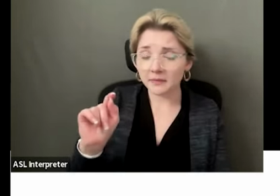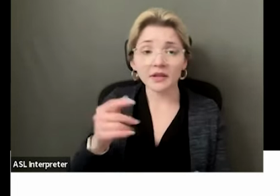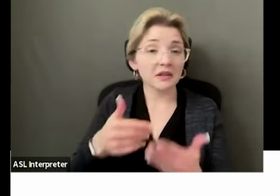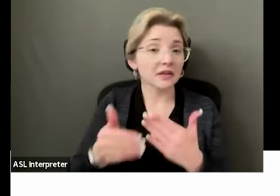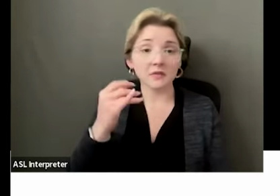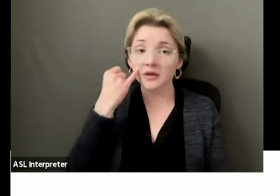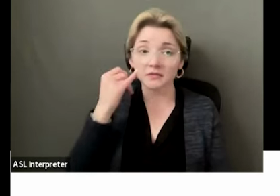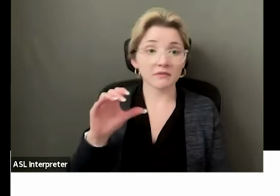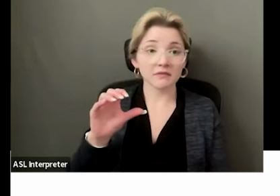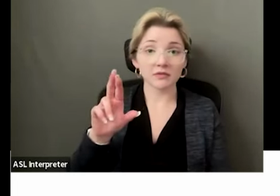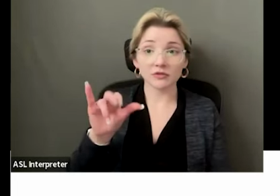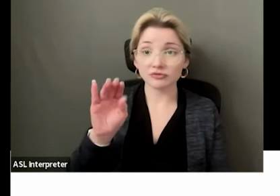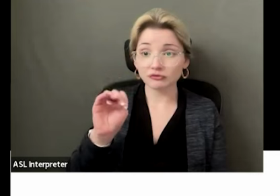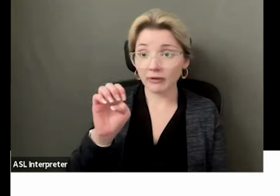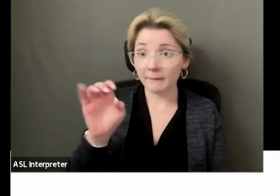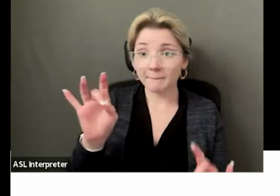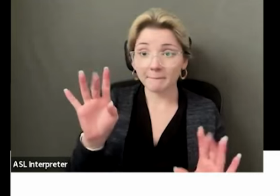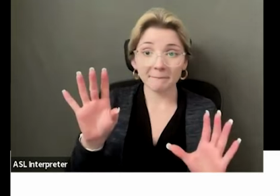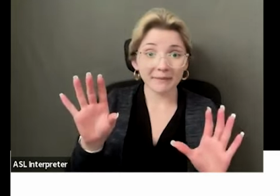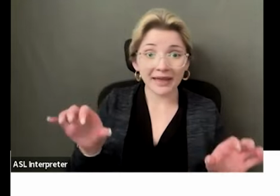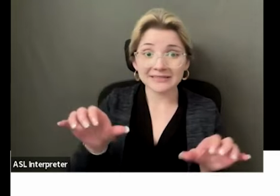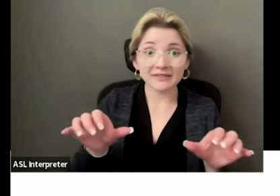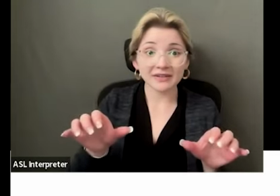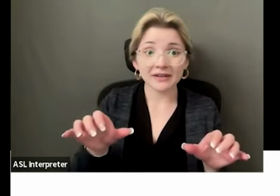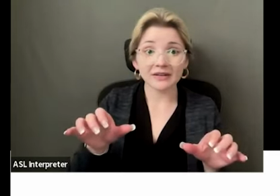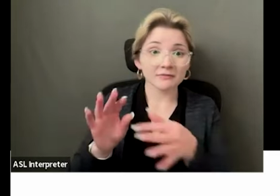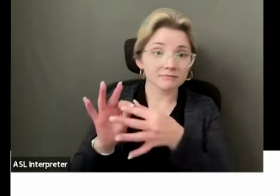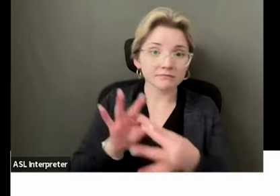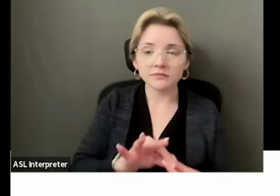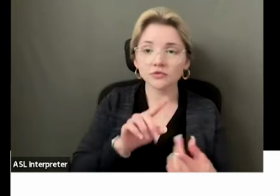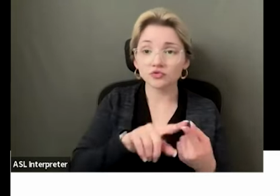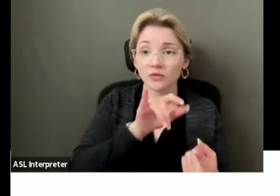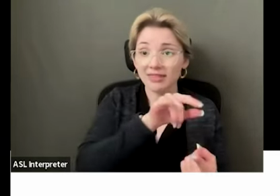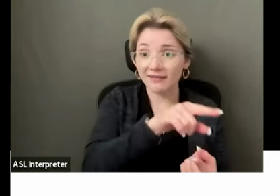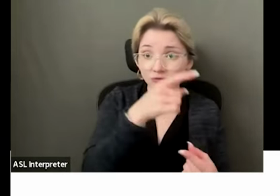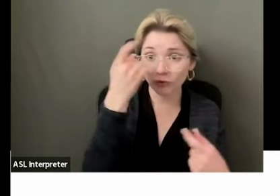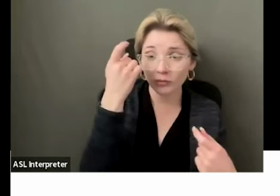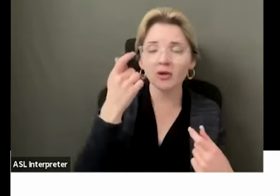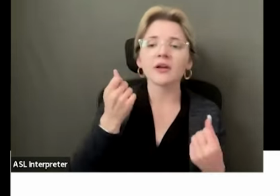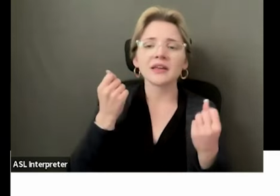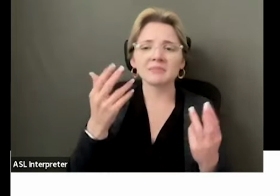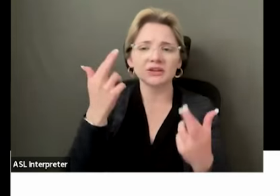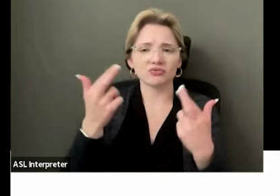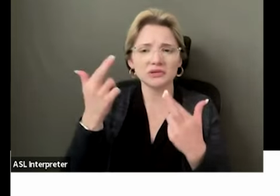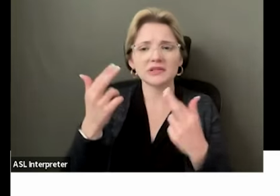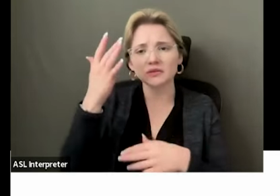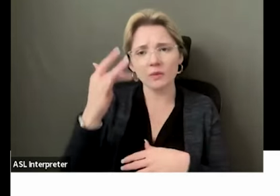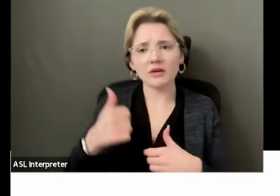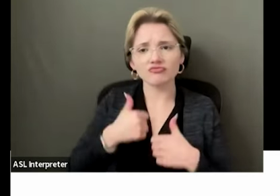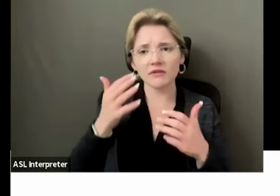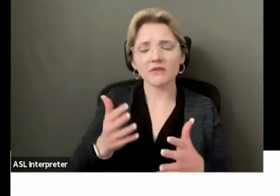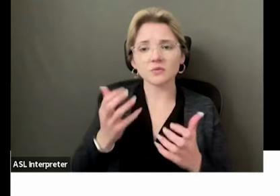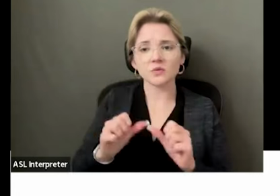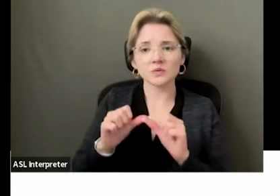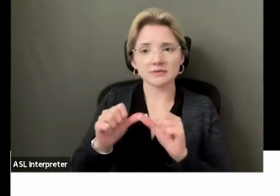activity that is directly related to the trauma. There are many reasons why a survivor may want to stay in their unit. It is not for